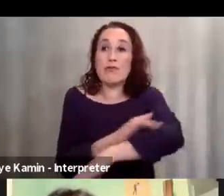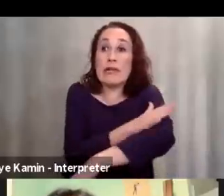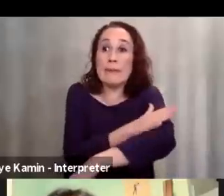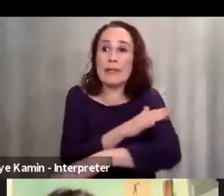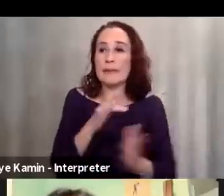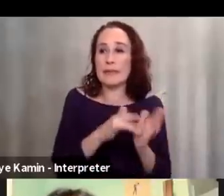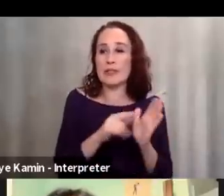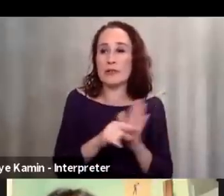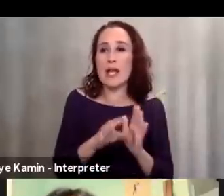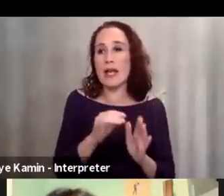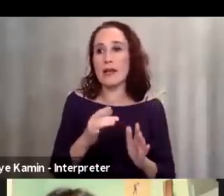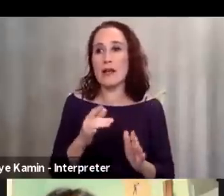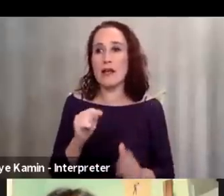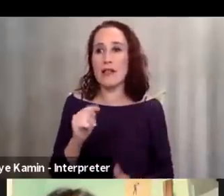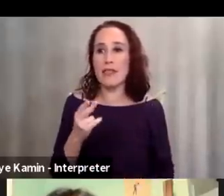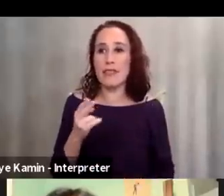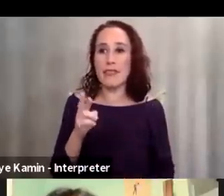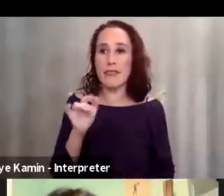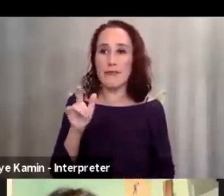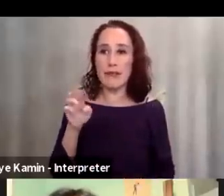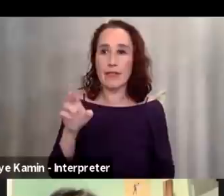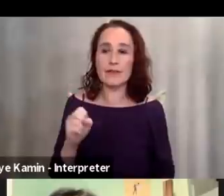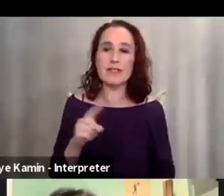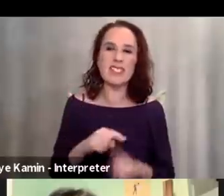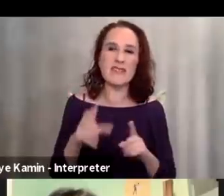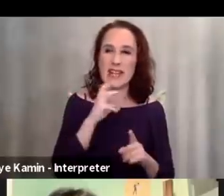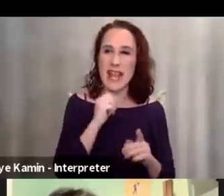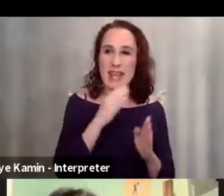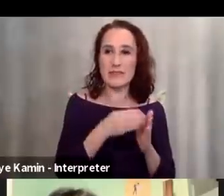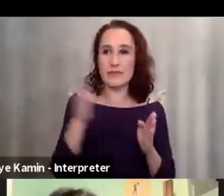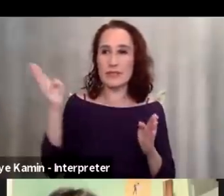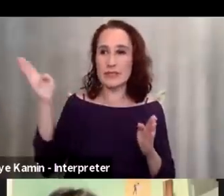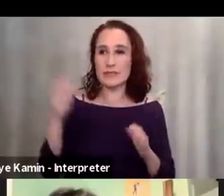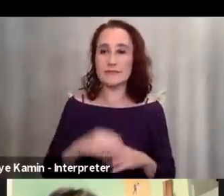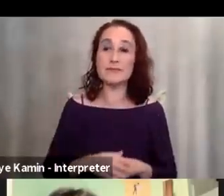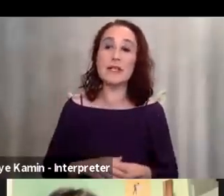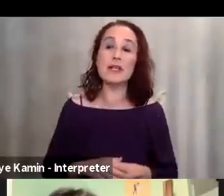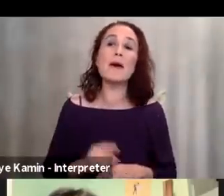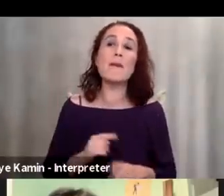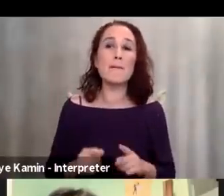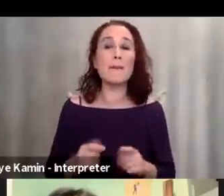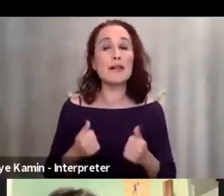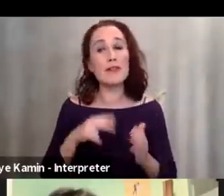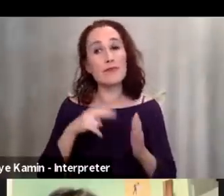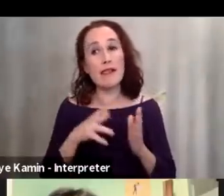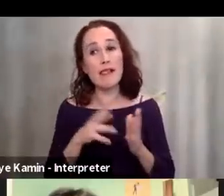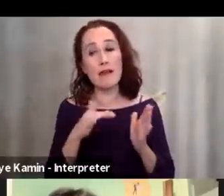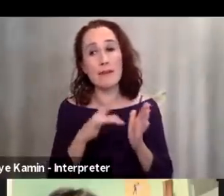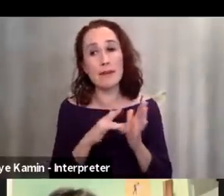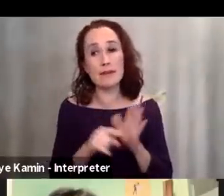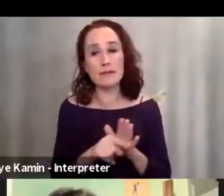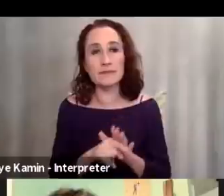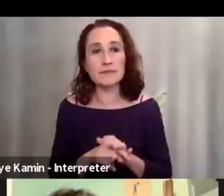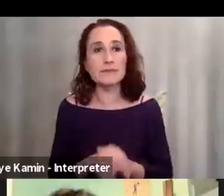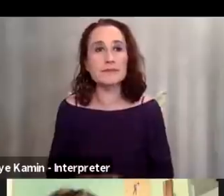read thrillers and different things, different age ranges. But I really try and read a lot of middle grade, so I make sure that